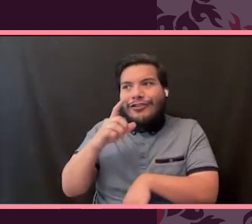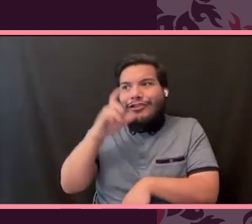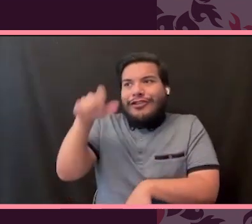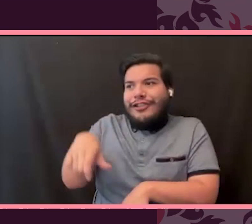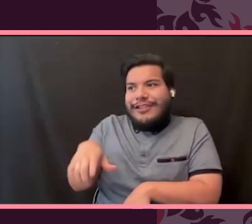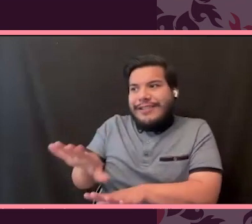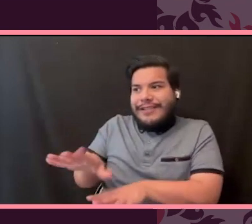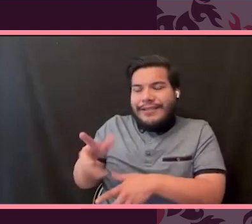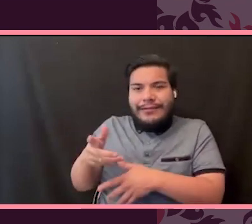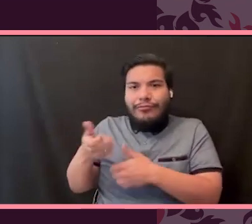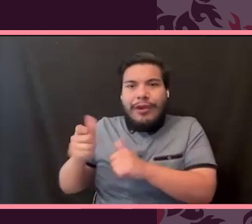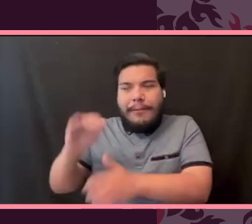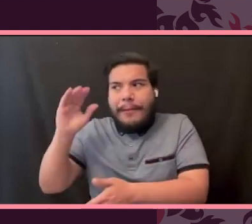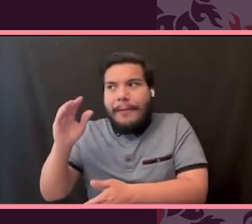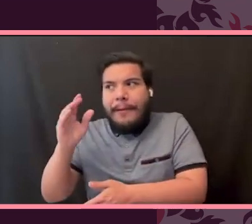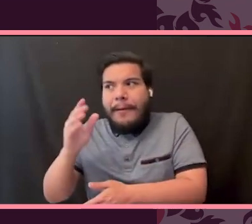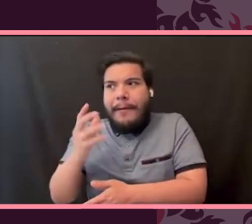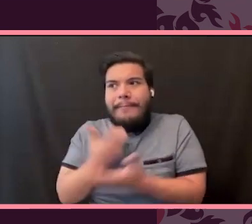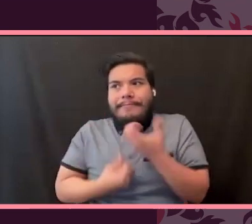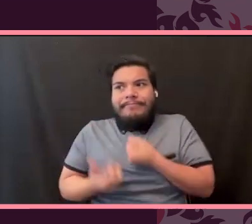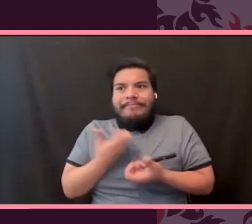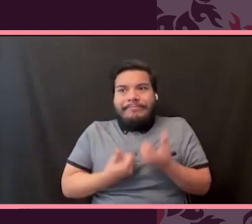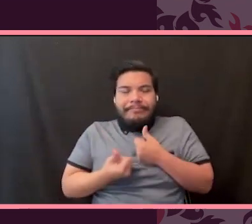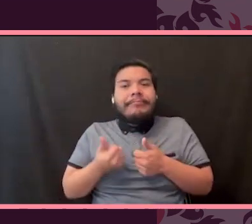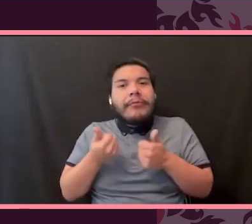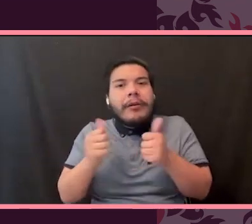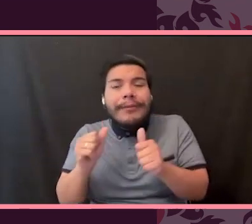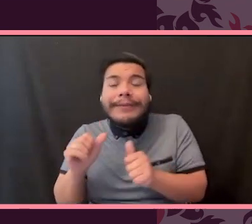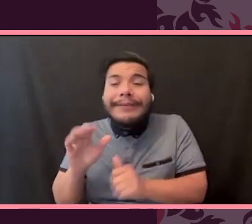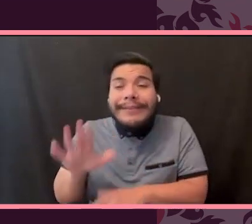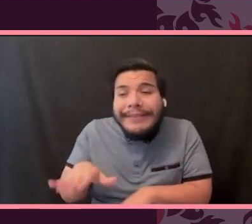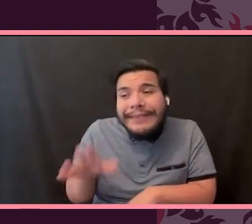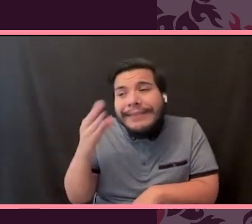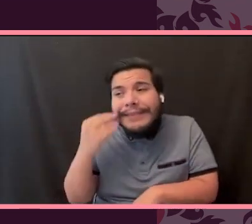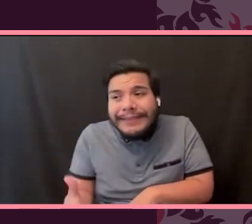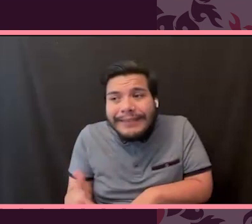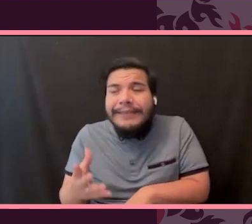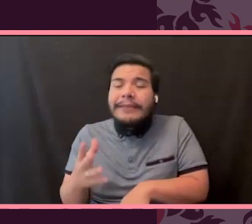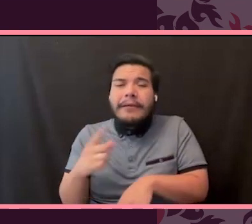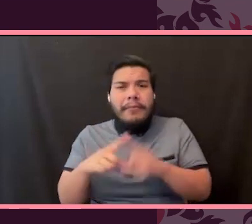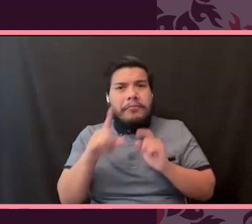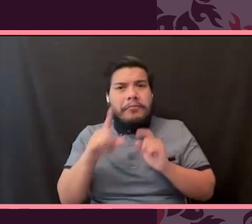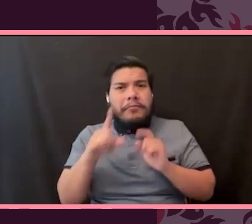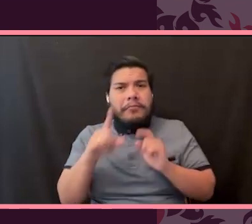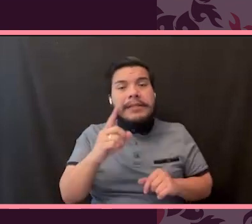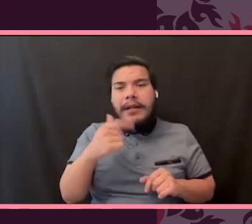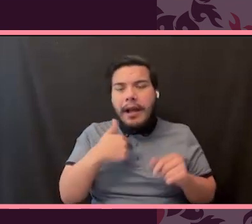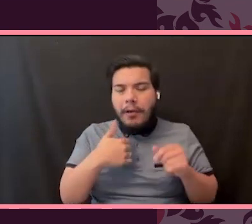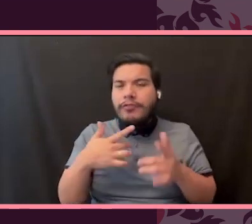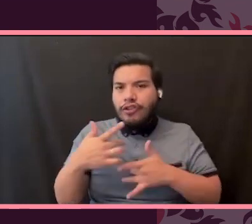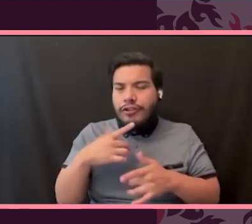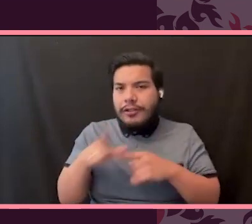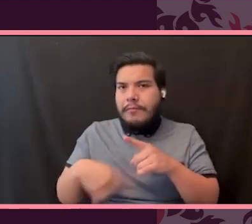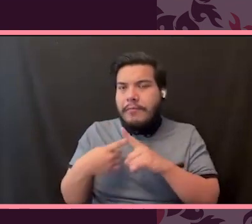really hard to do it as kindly as possible and to just make him aware of it. But yeah, I was really worried about him getting bullied and